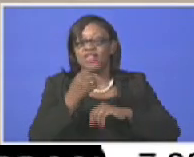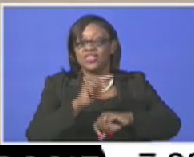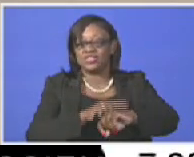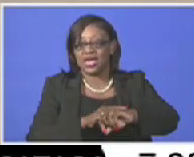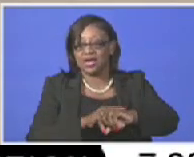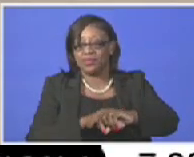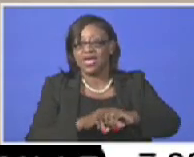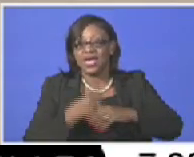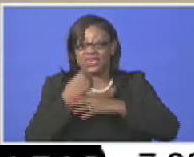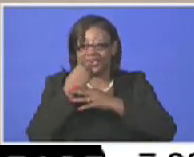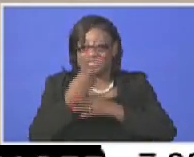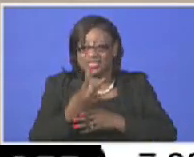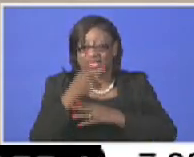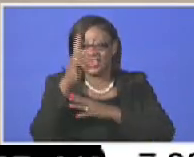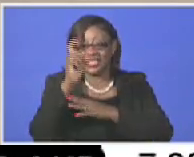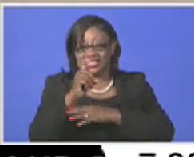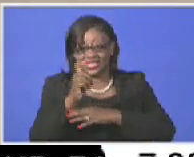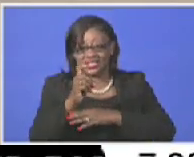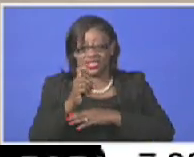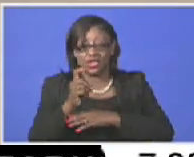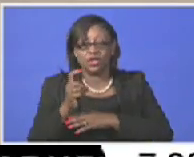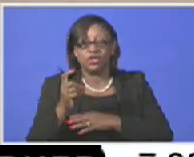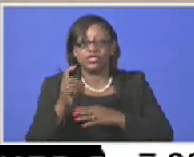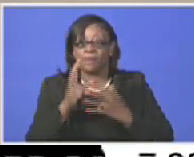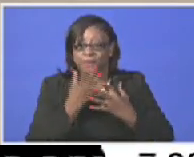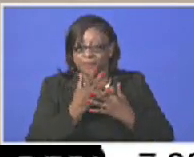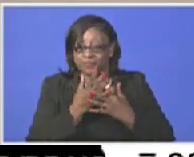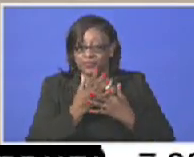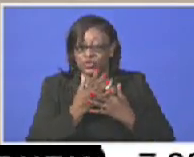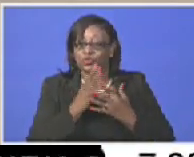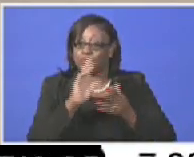and they see the necessity for their company to play a part